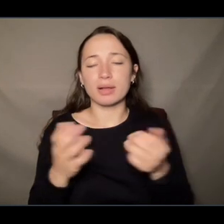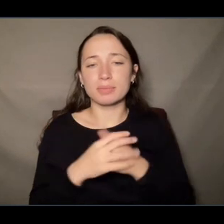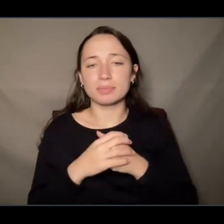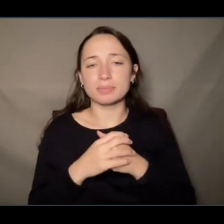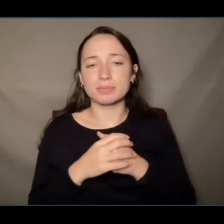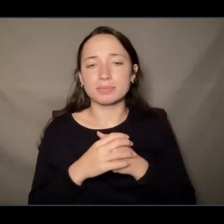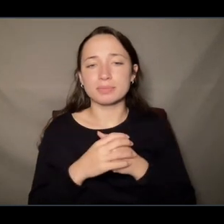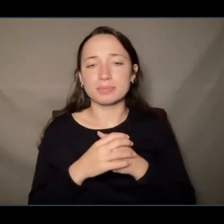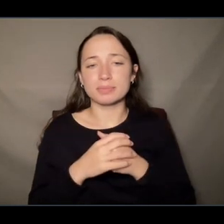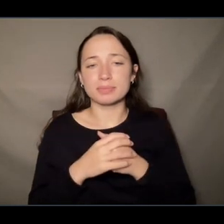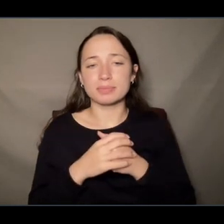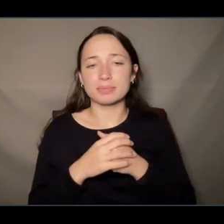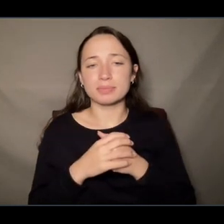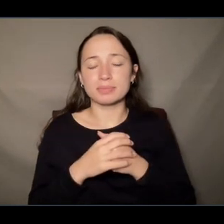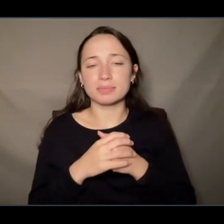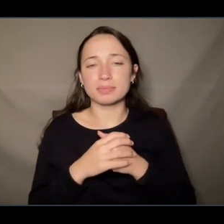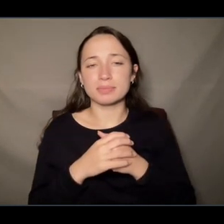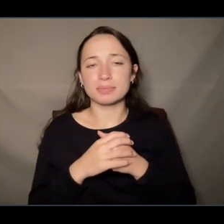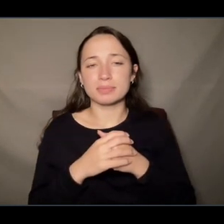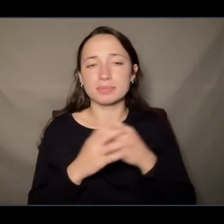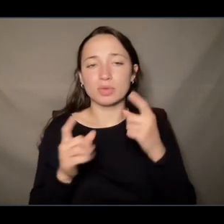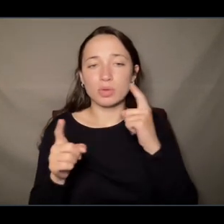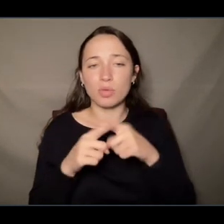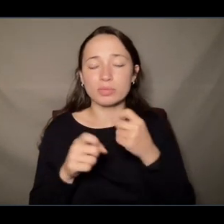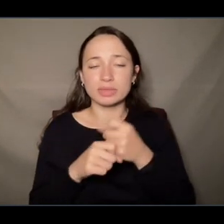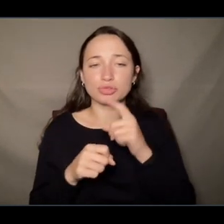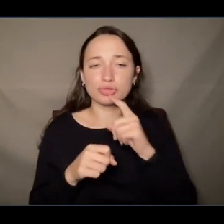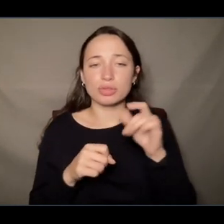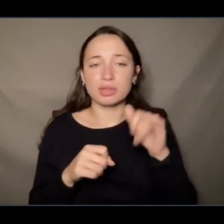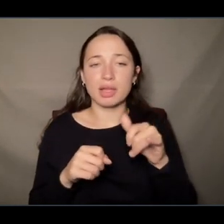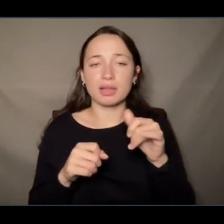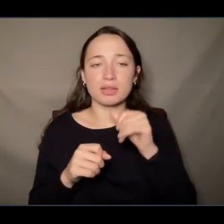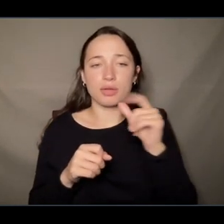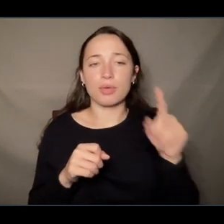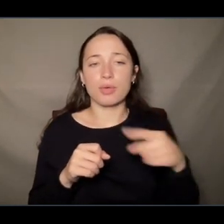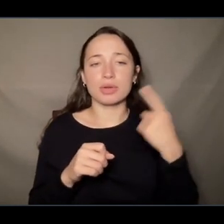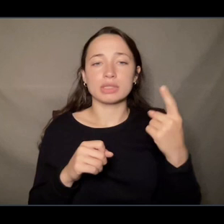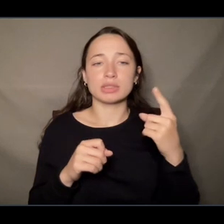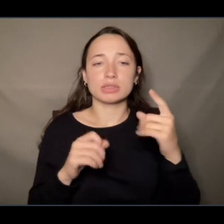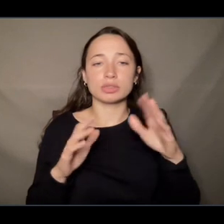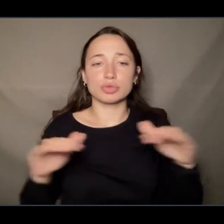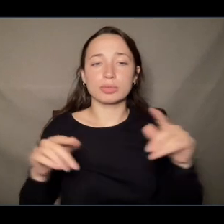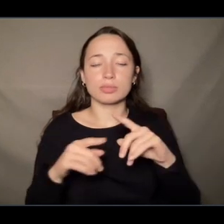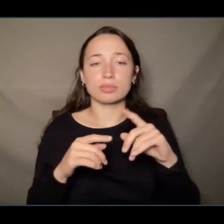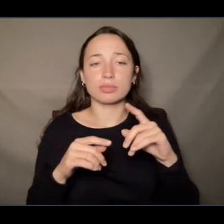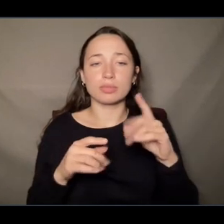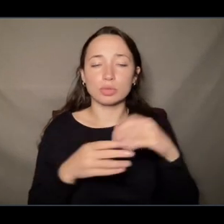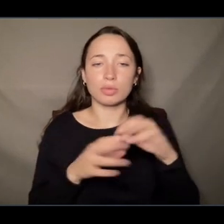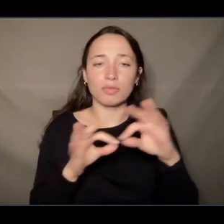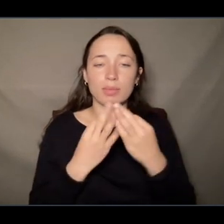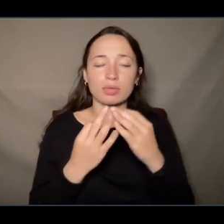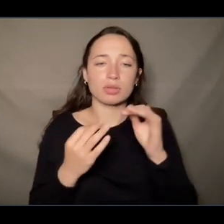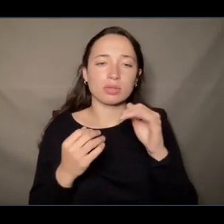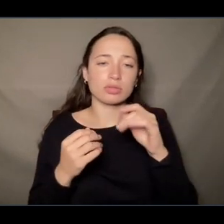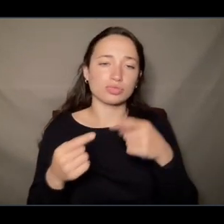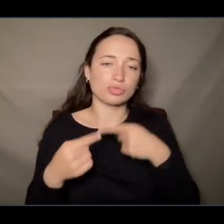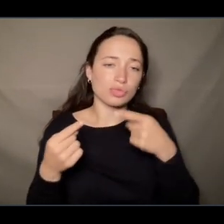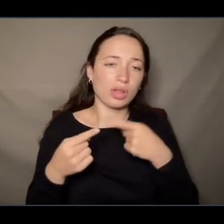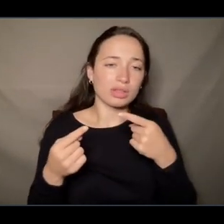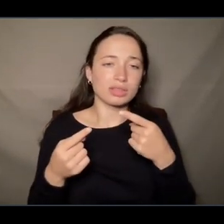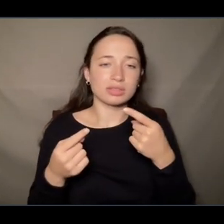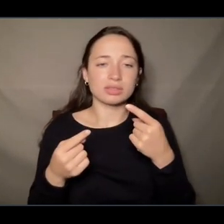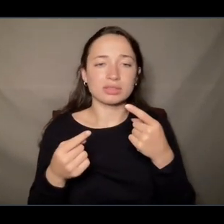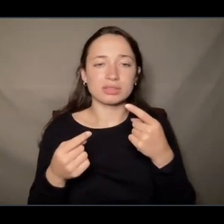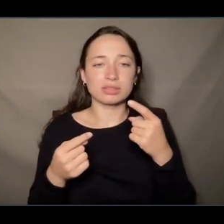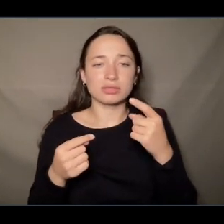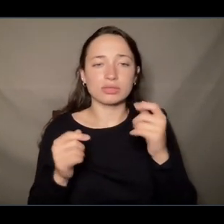And I hope that my goal is to make sure that not only are the children and their families that are struggling